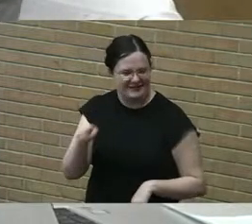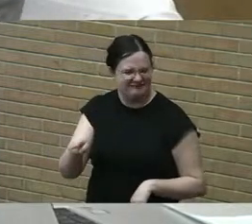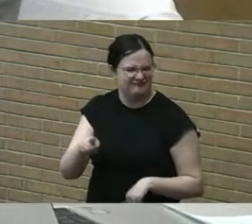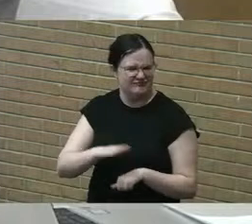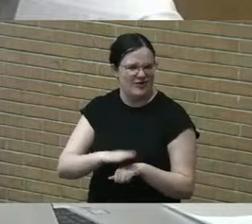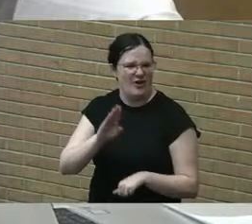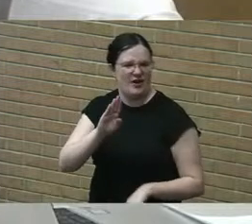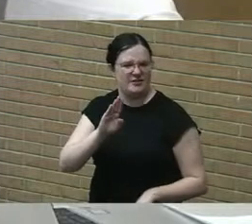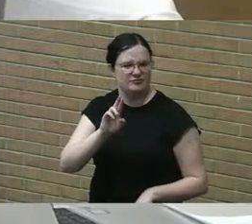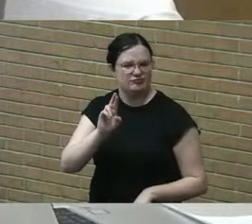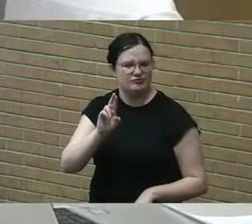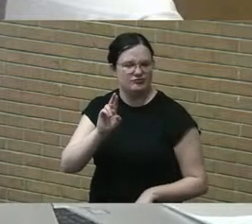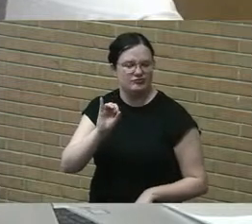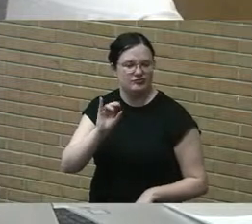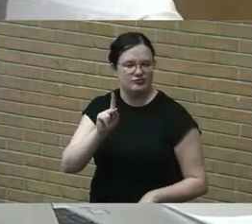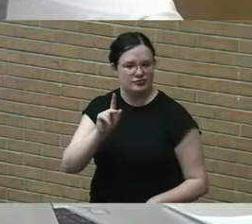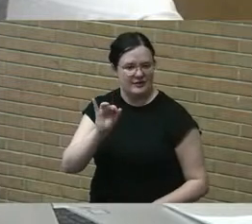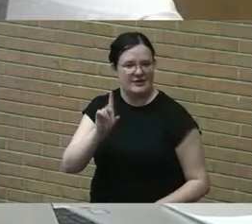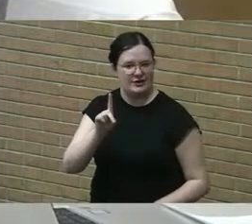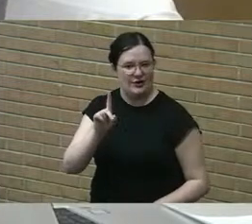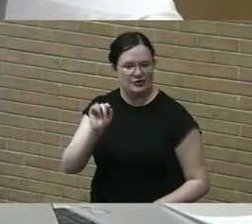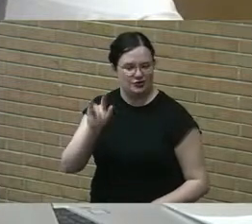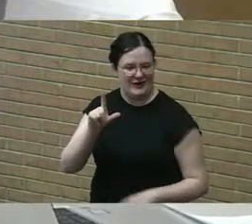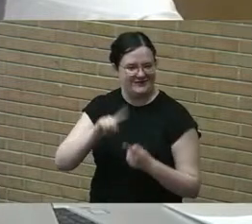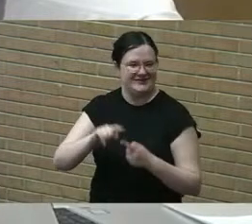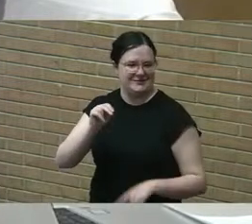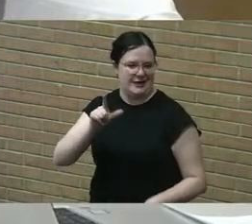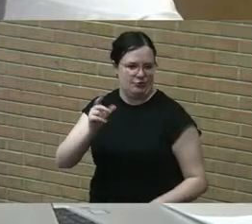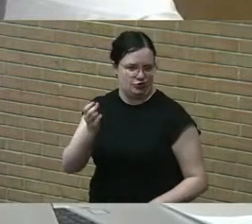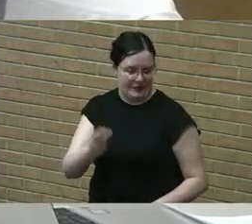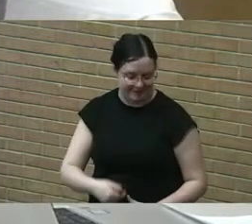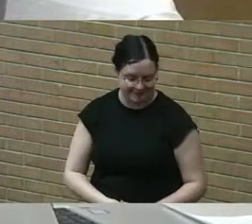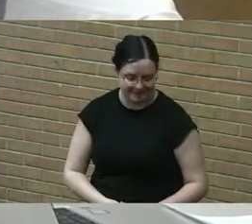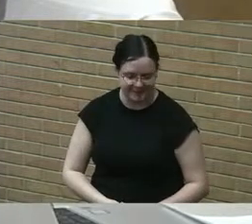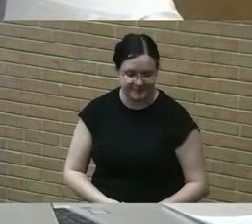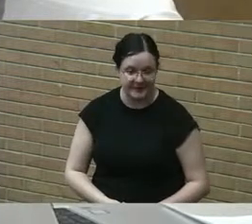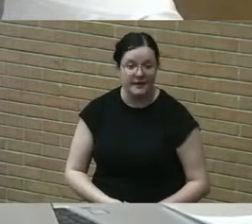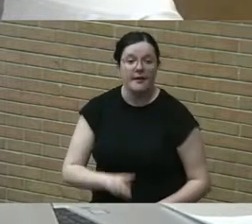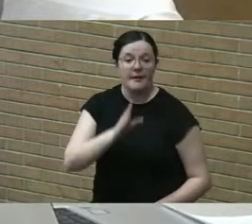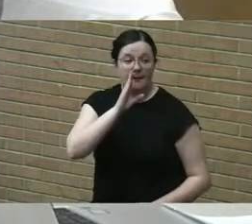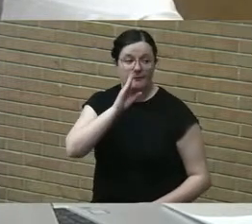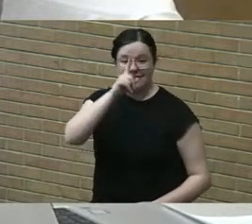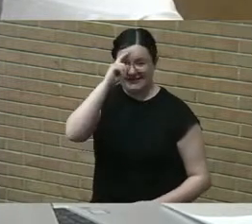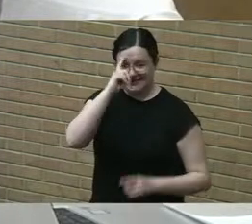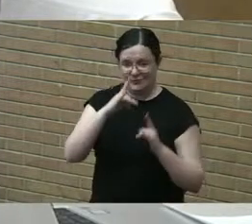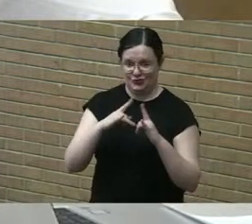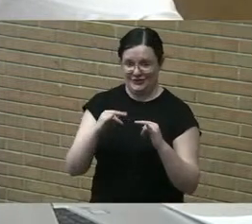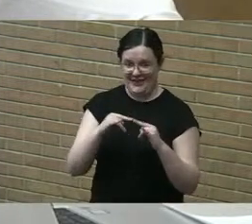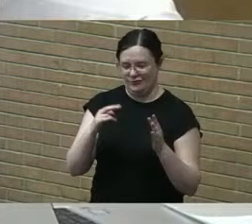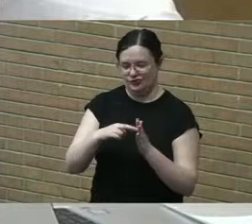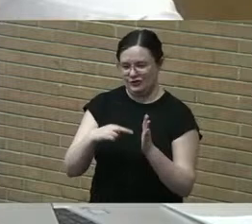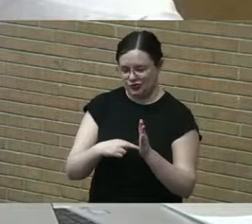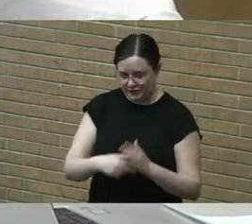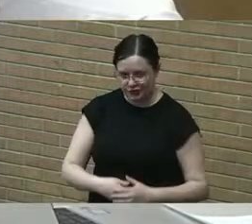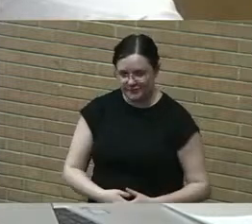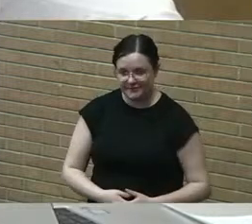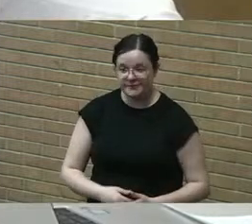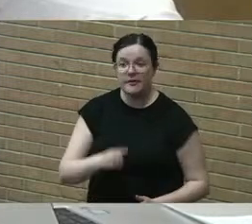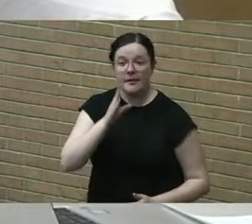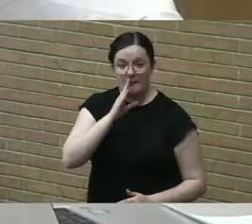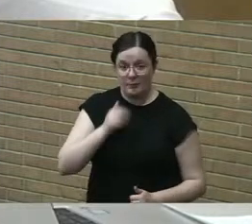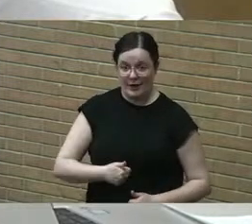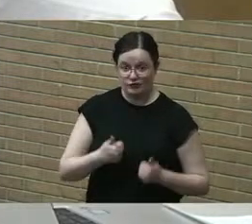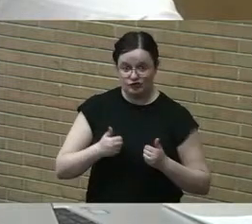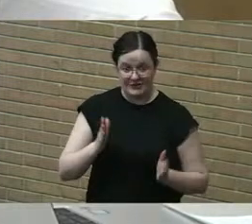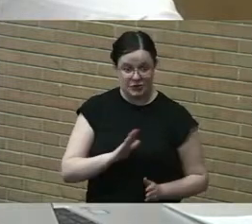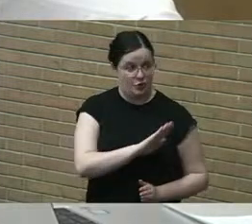Again, details are available online. Brighton Summer Camp registration. The Brighton resident registration